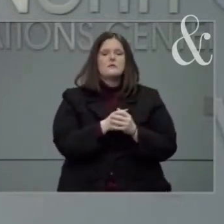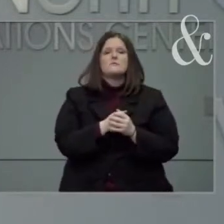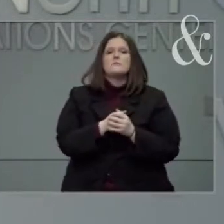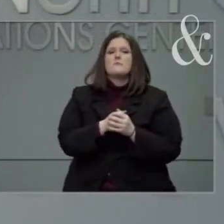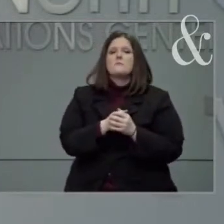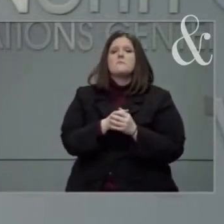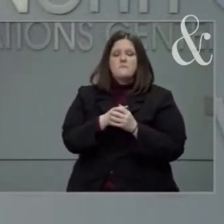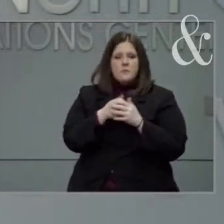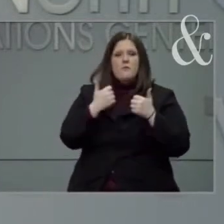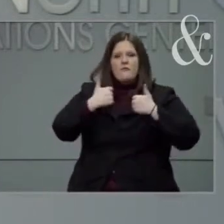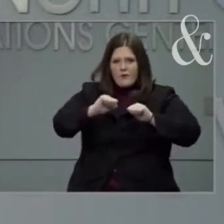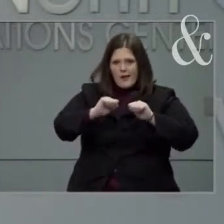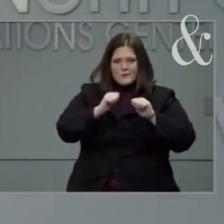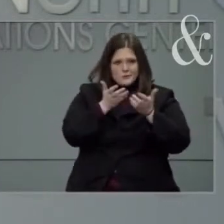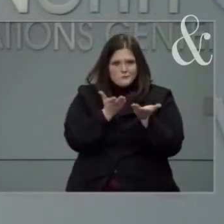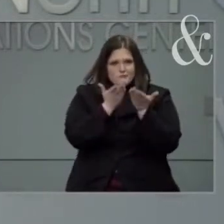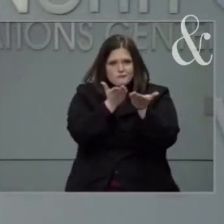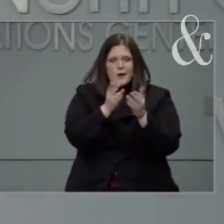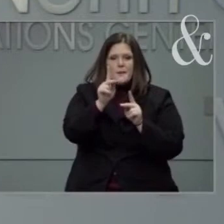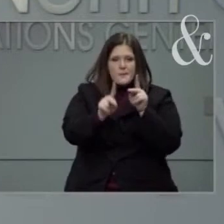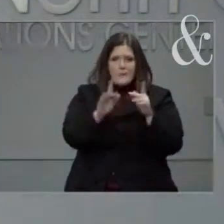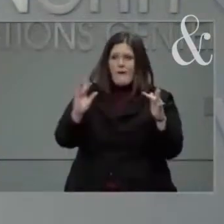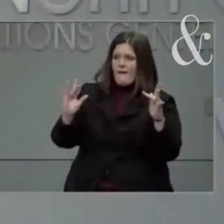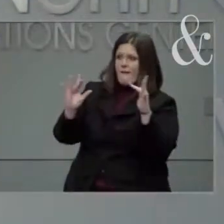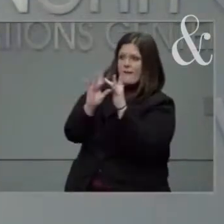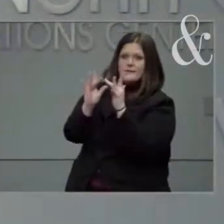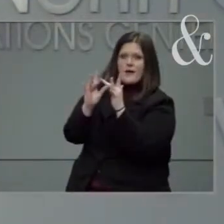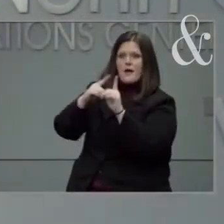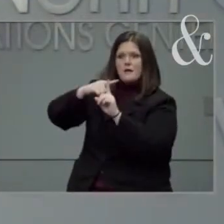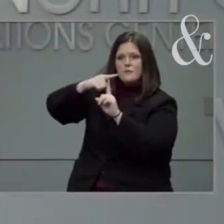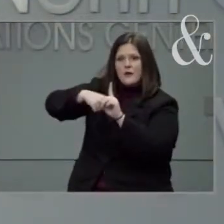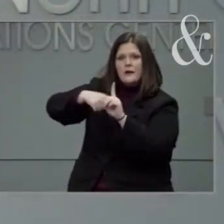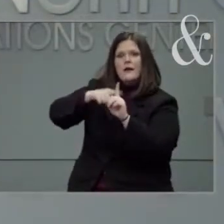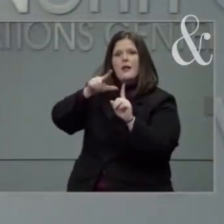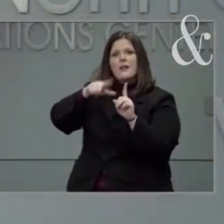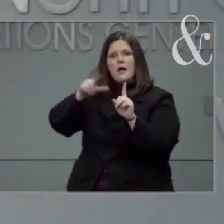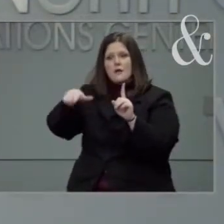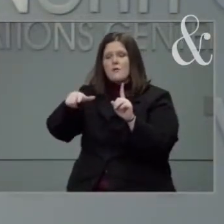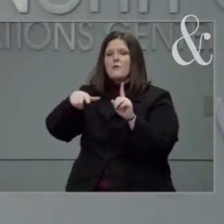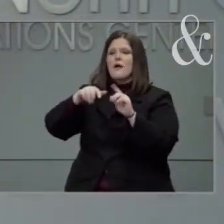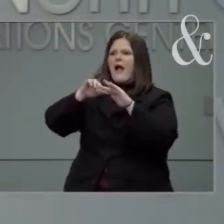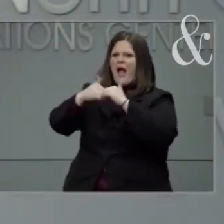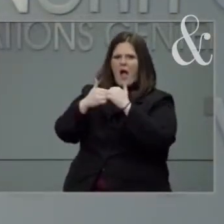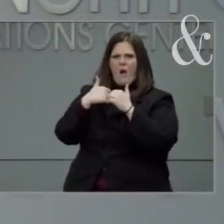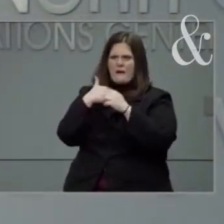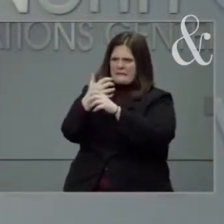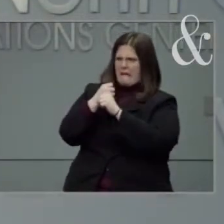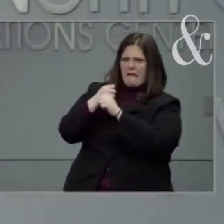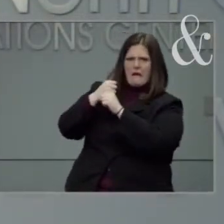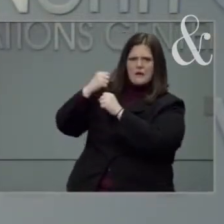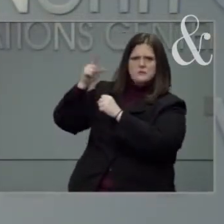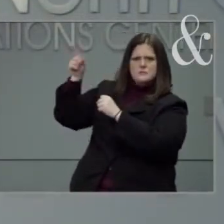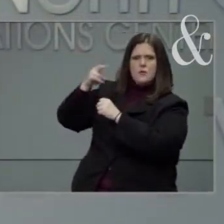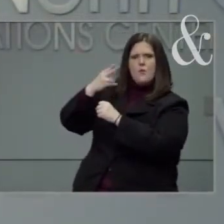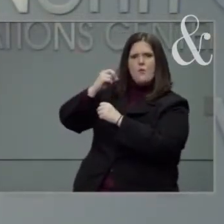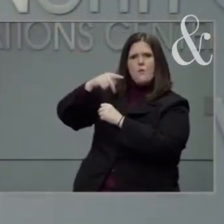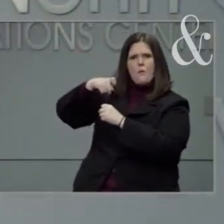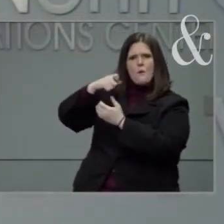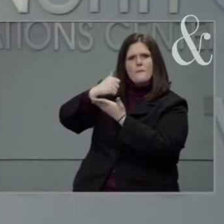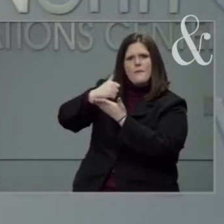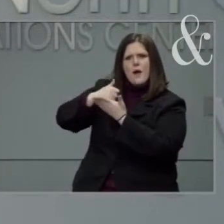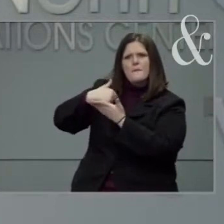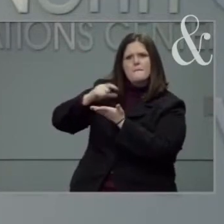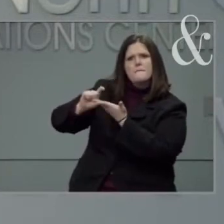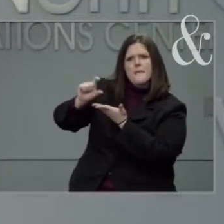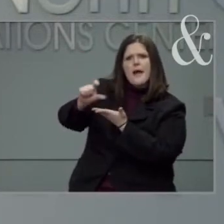touch with their landlords and utilities to get this assistance. So, over the next few weeks, when